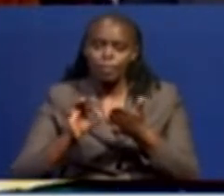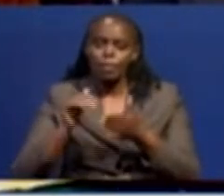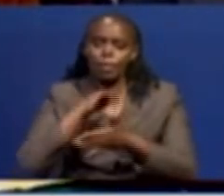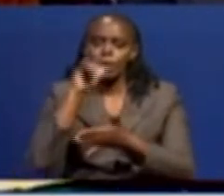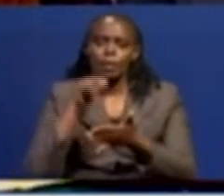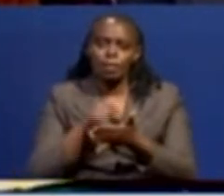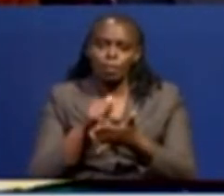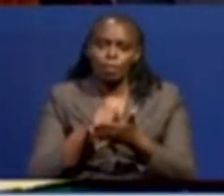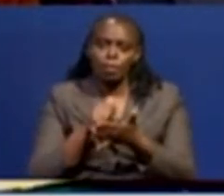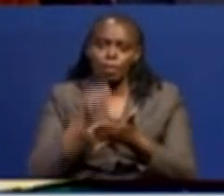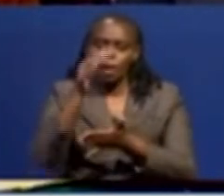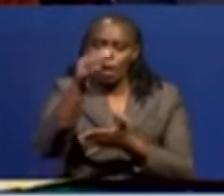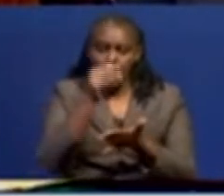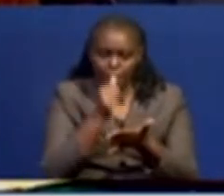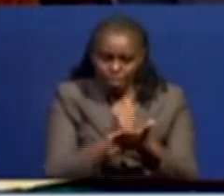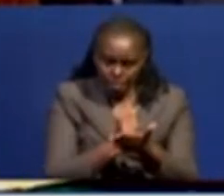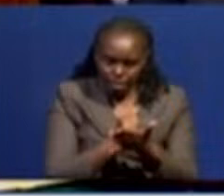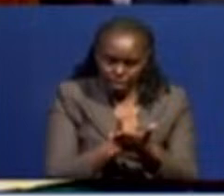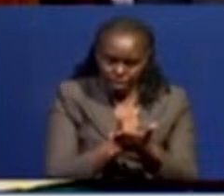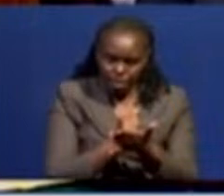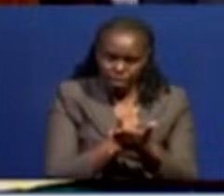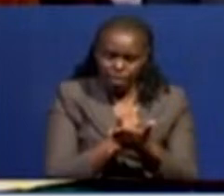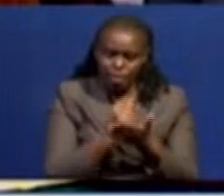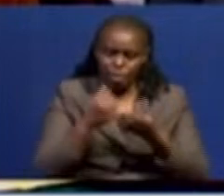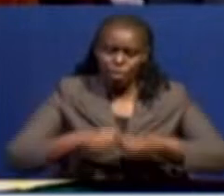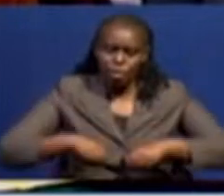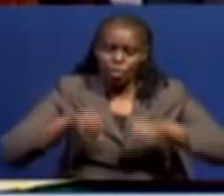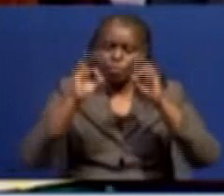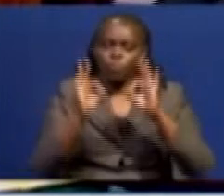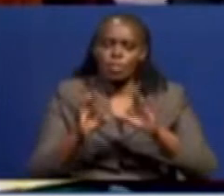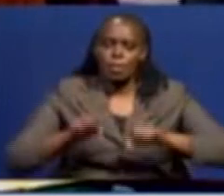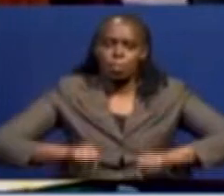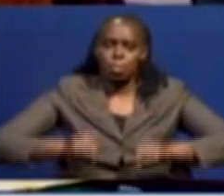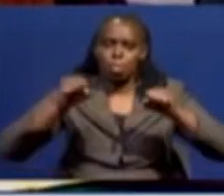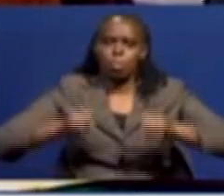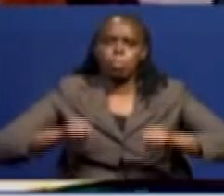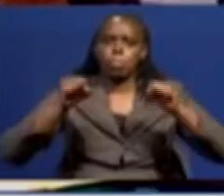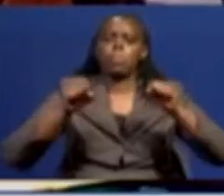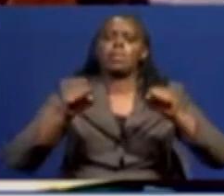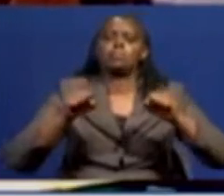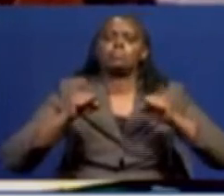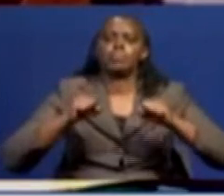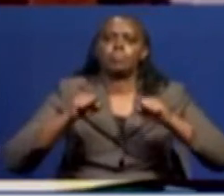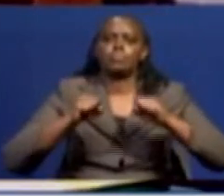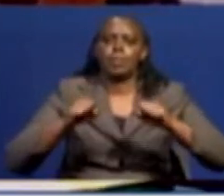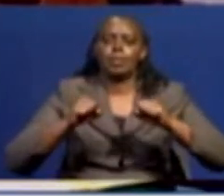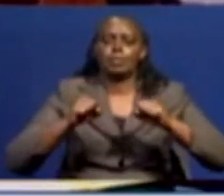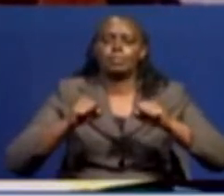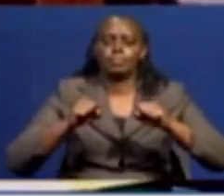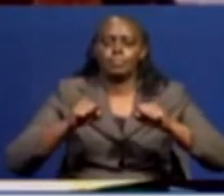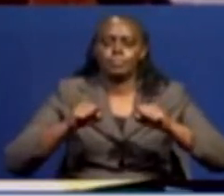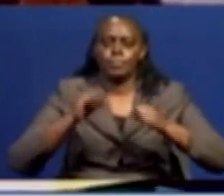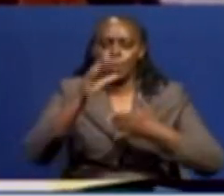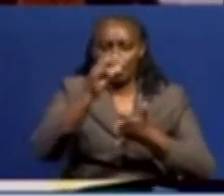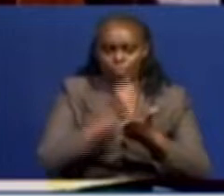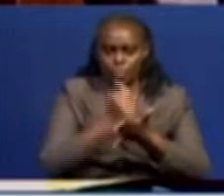secretary, including appointing very junior officers to very senior